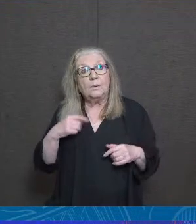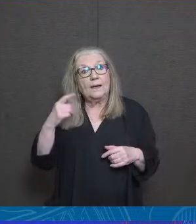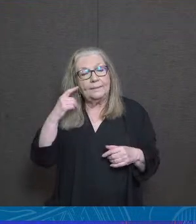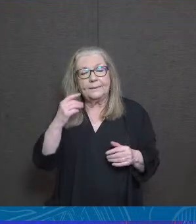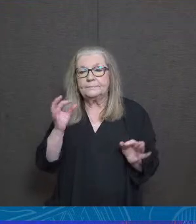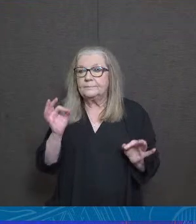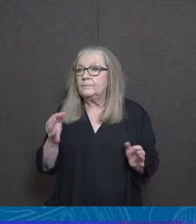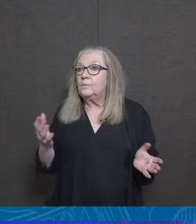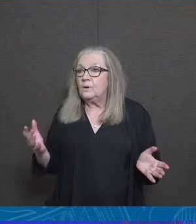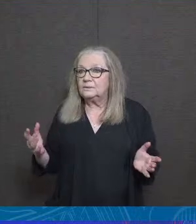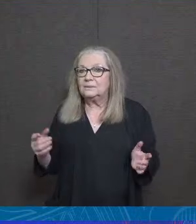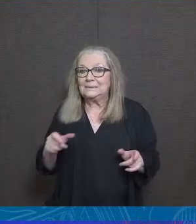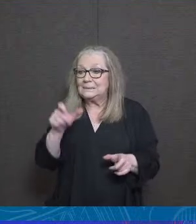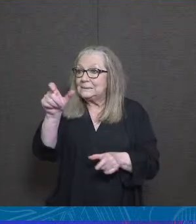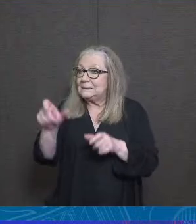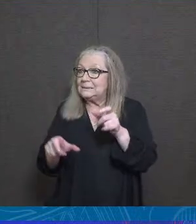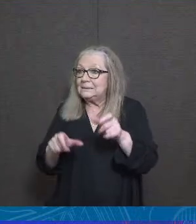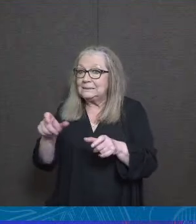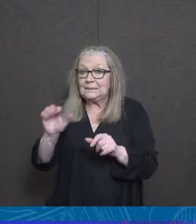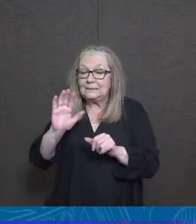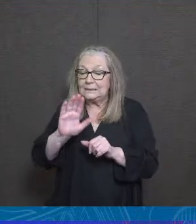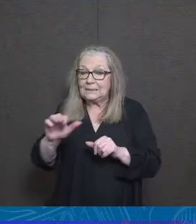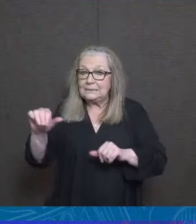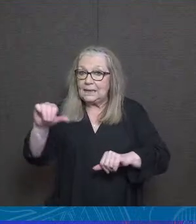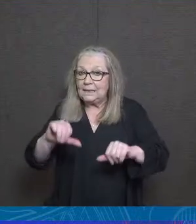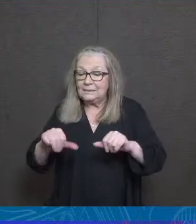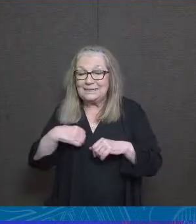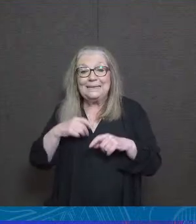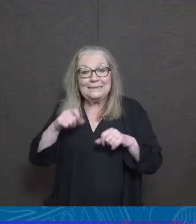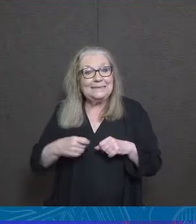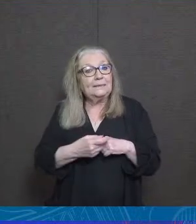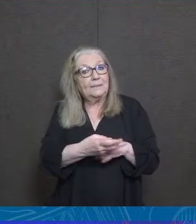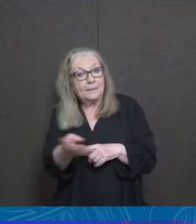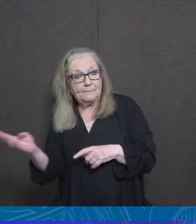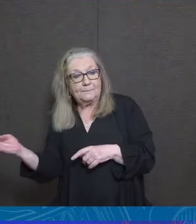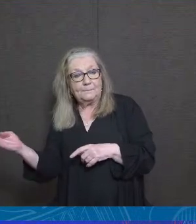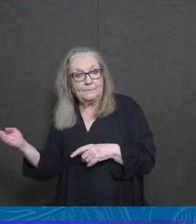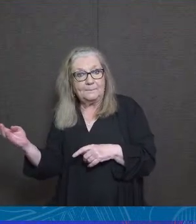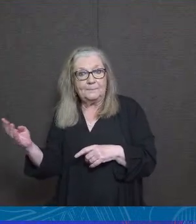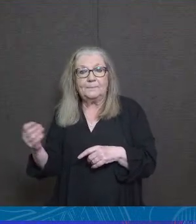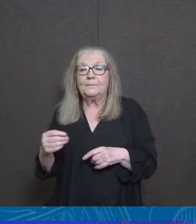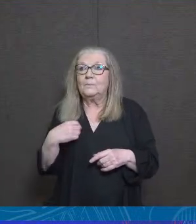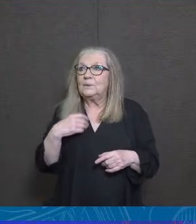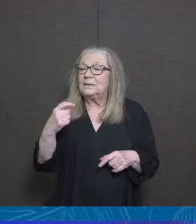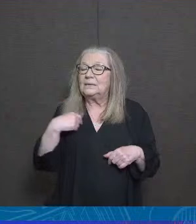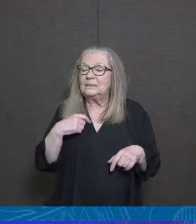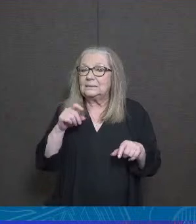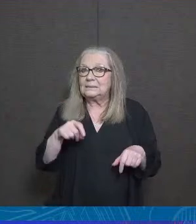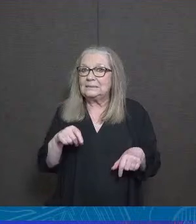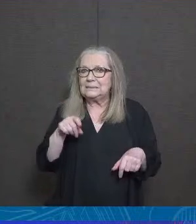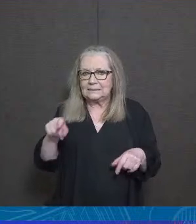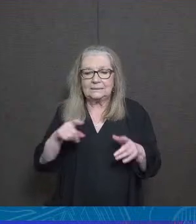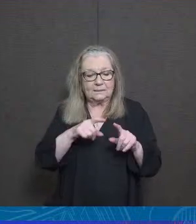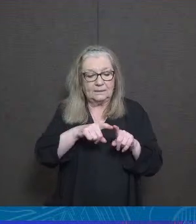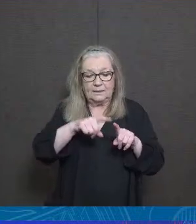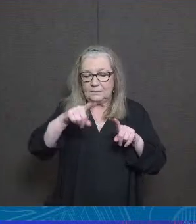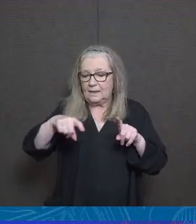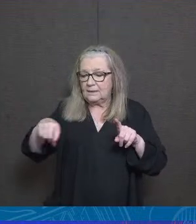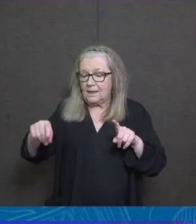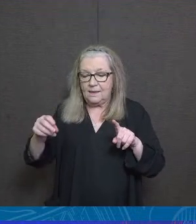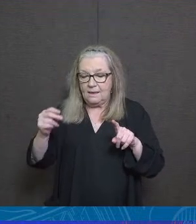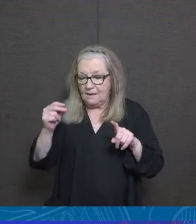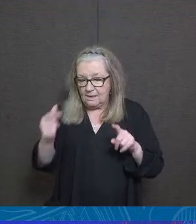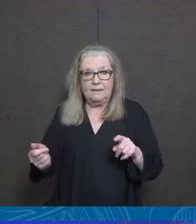science because those data, we need them at a very high pace. Hazards keep changing, AI keeps changing. We need this data very fast. So how